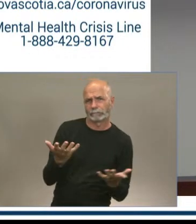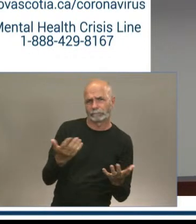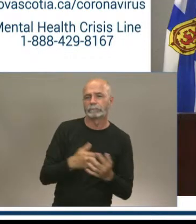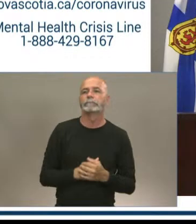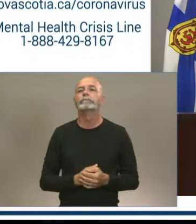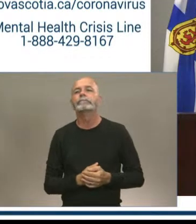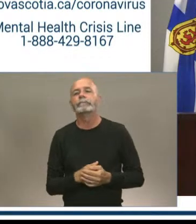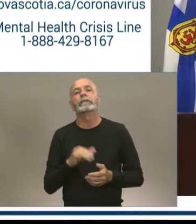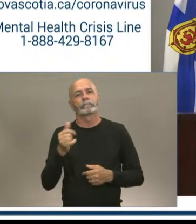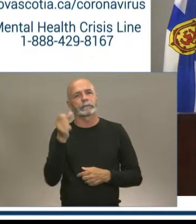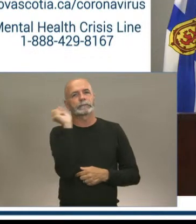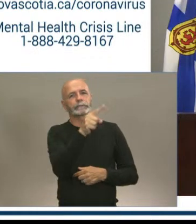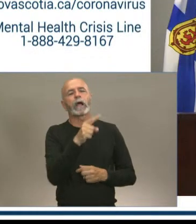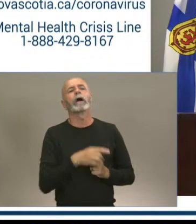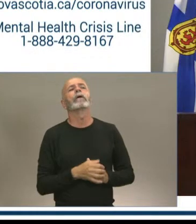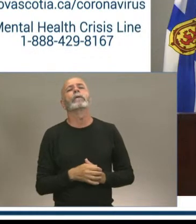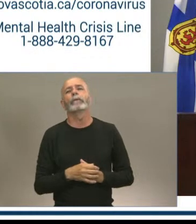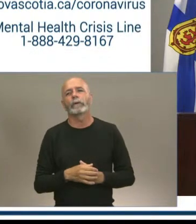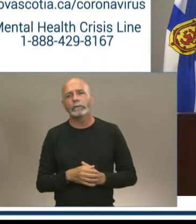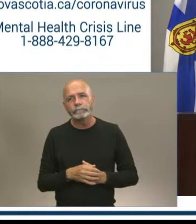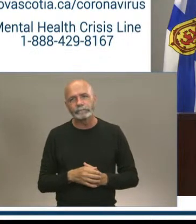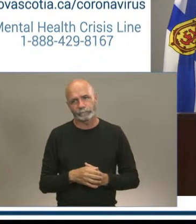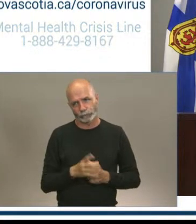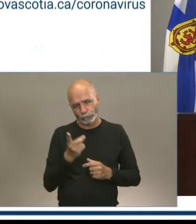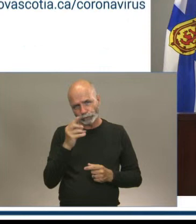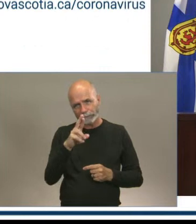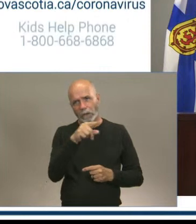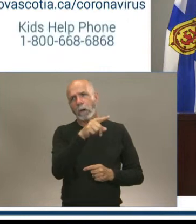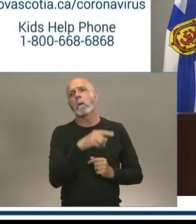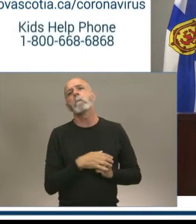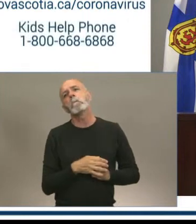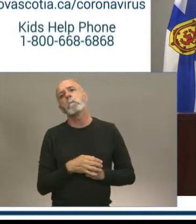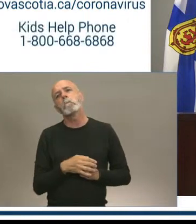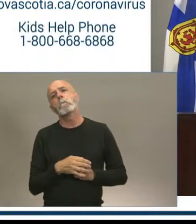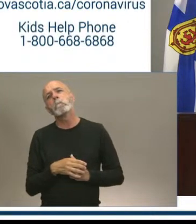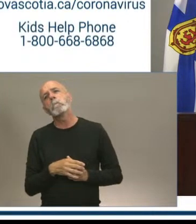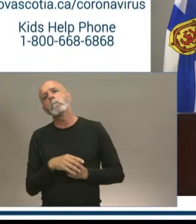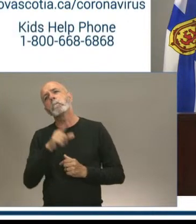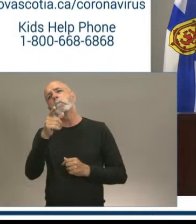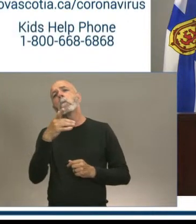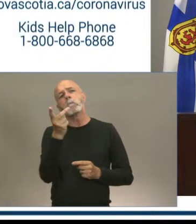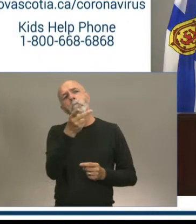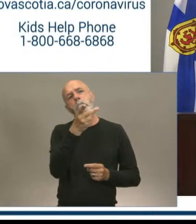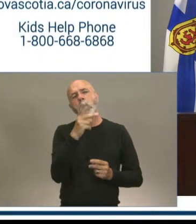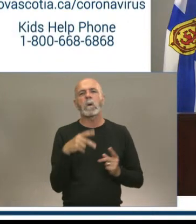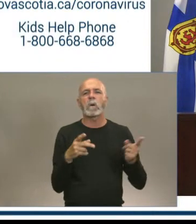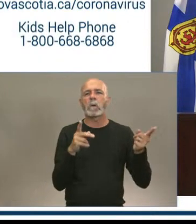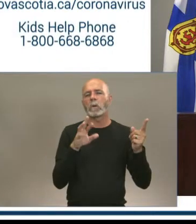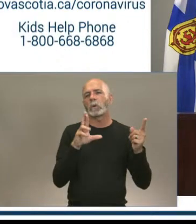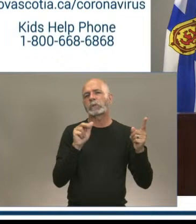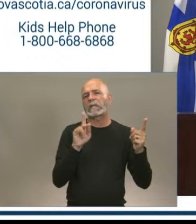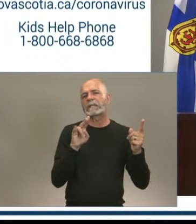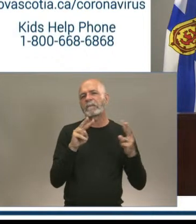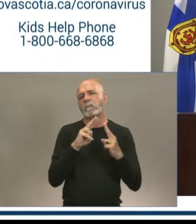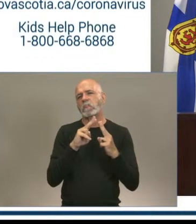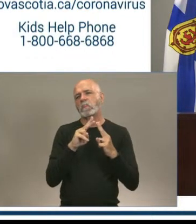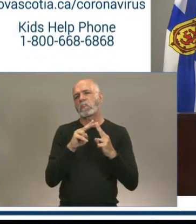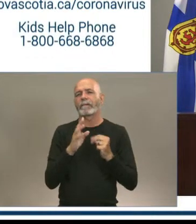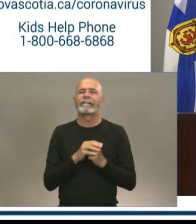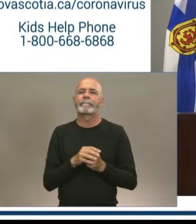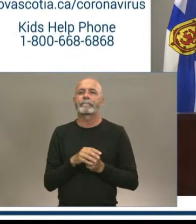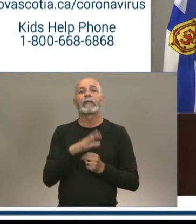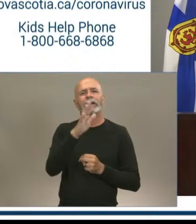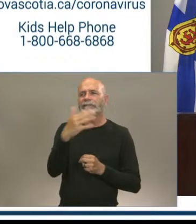Yes, also for Dr. Strang and maybe Premier Rankin, with the need to get more vaccinations in the 20